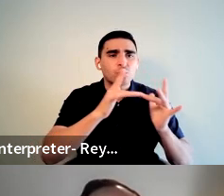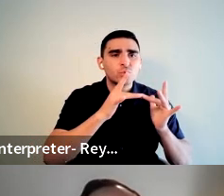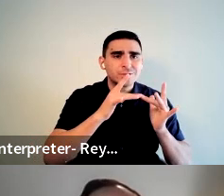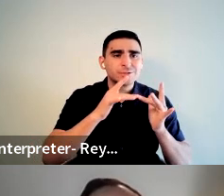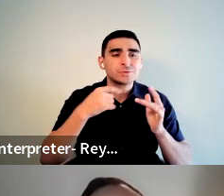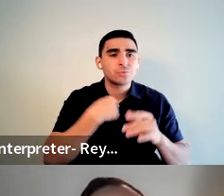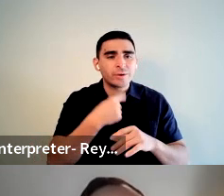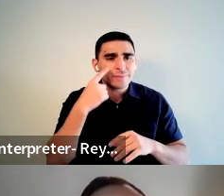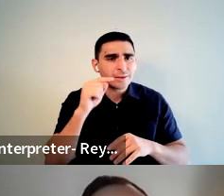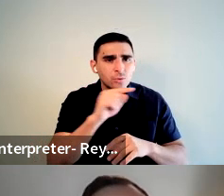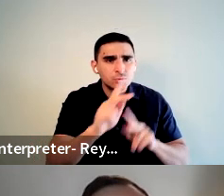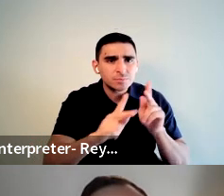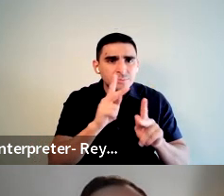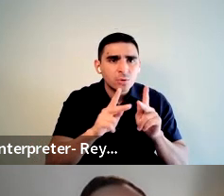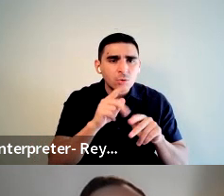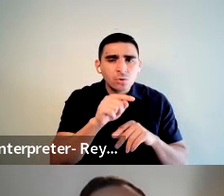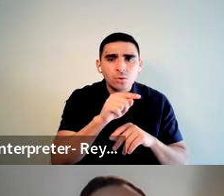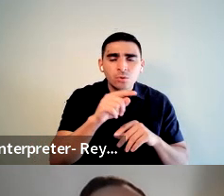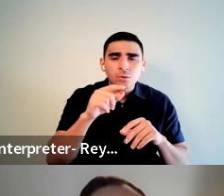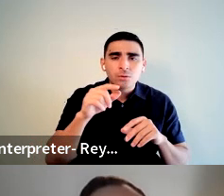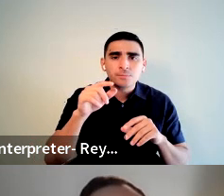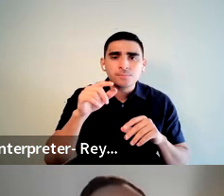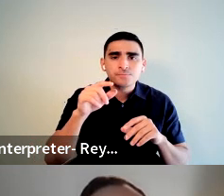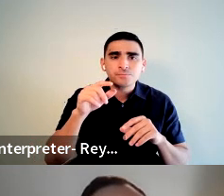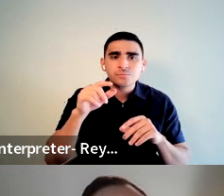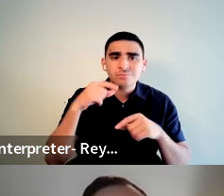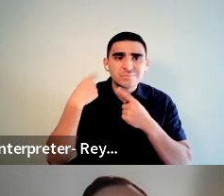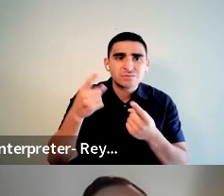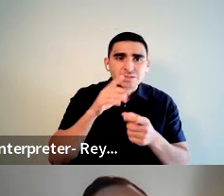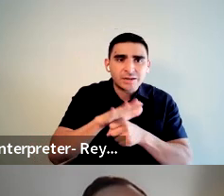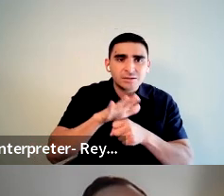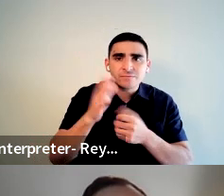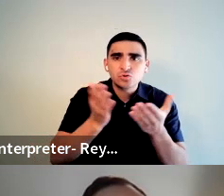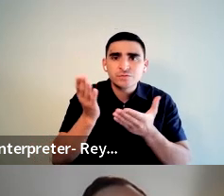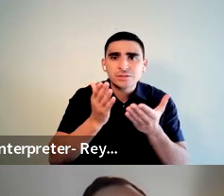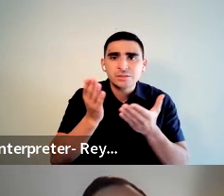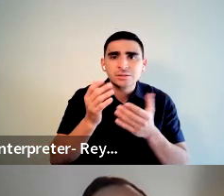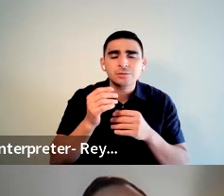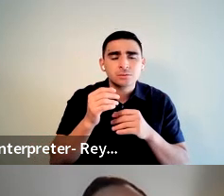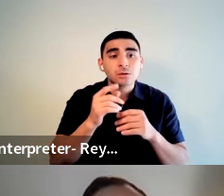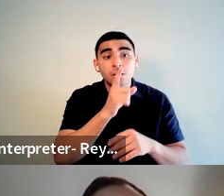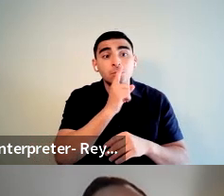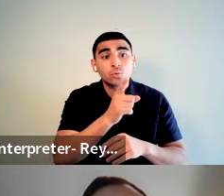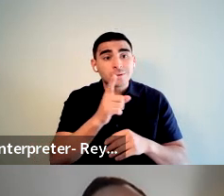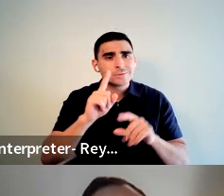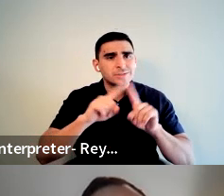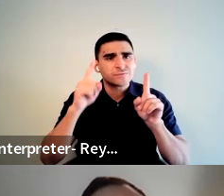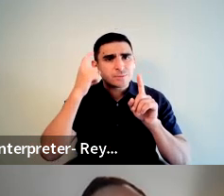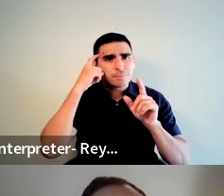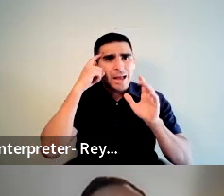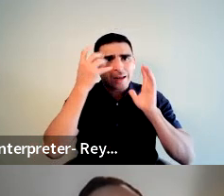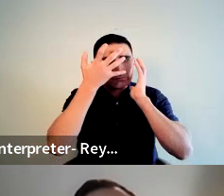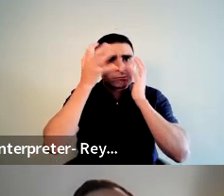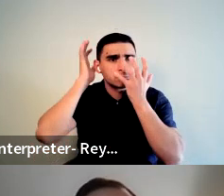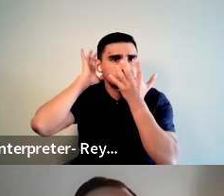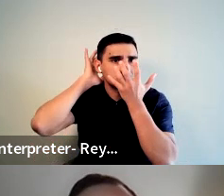and underinsured population, right? So it really takes that, it's a different mindset when you're